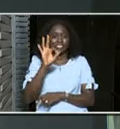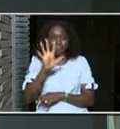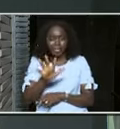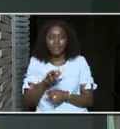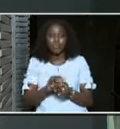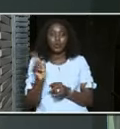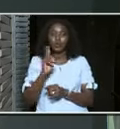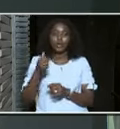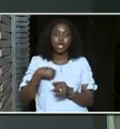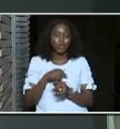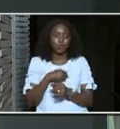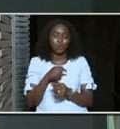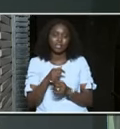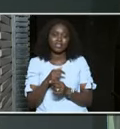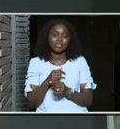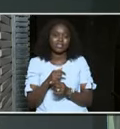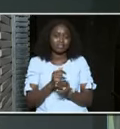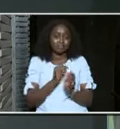1994-95, where we drafted the